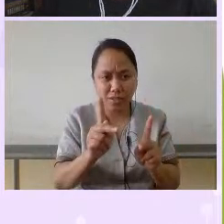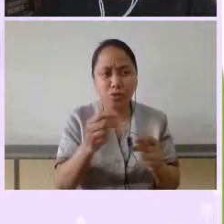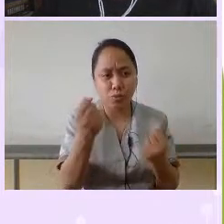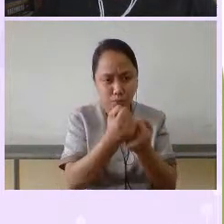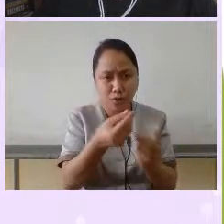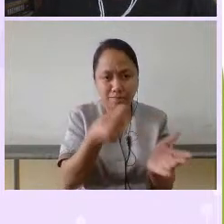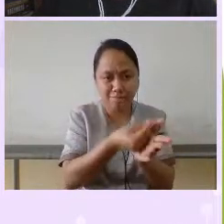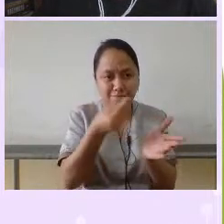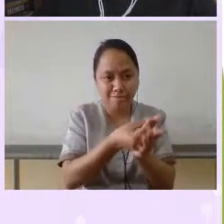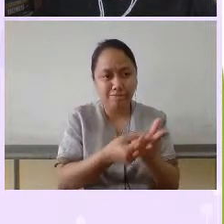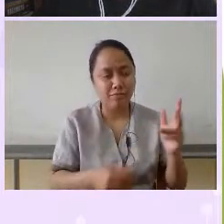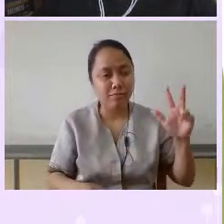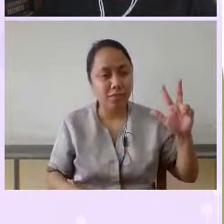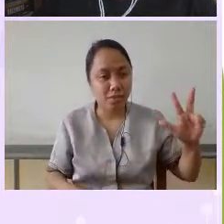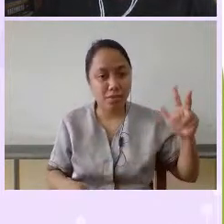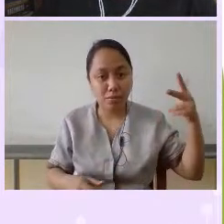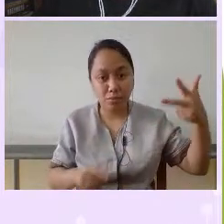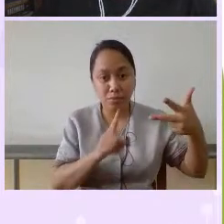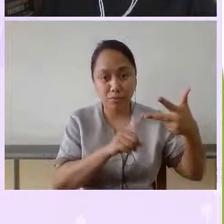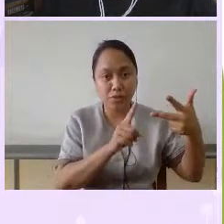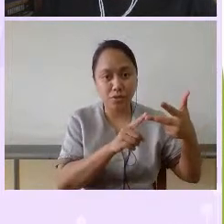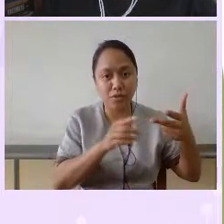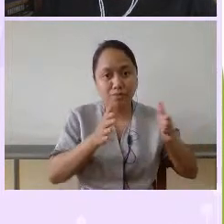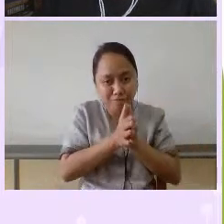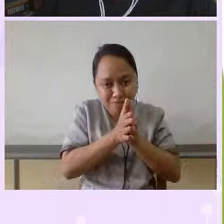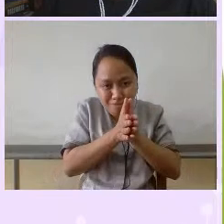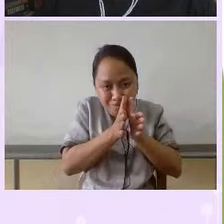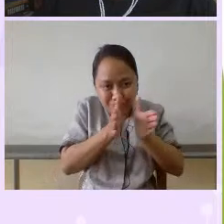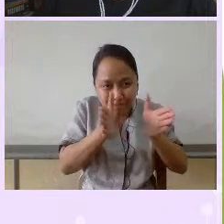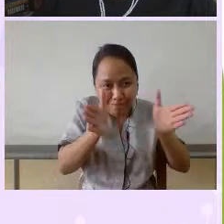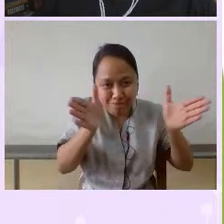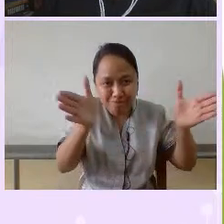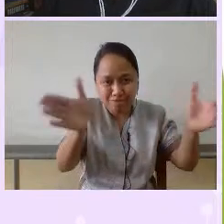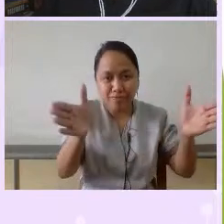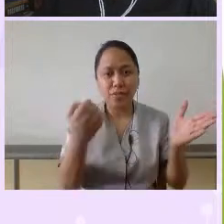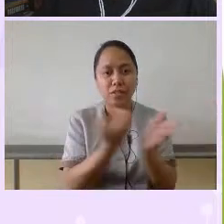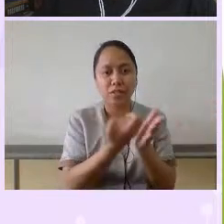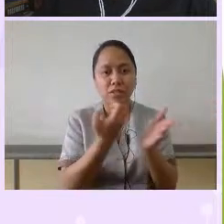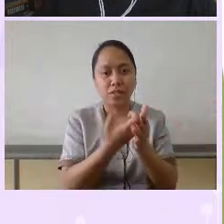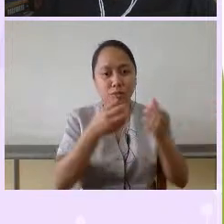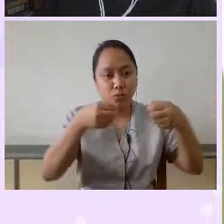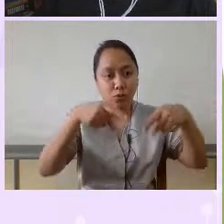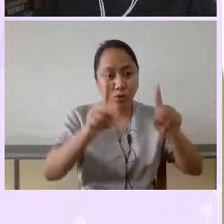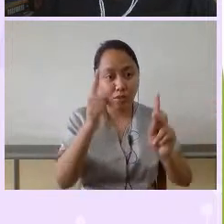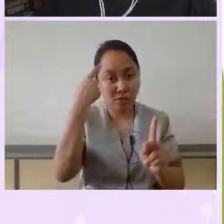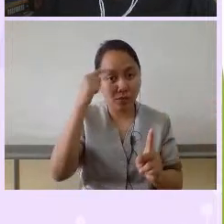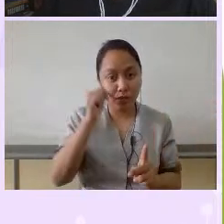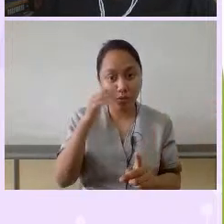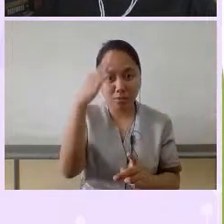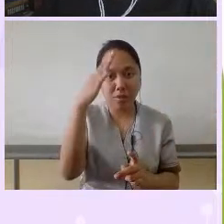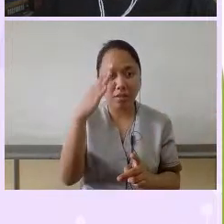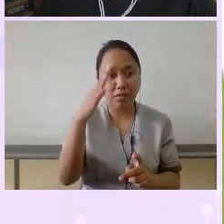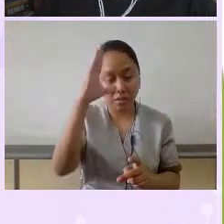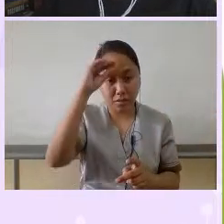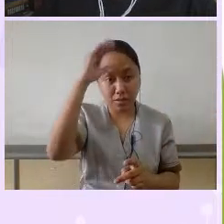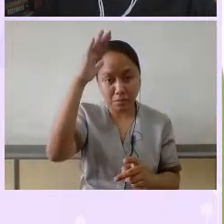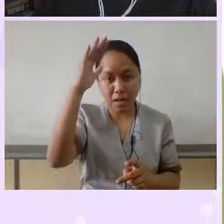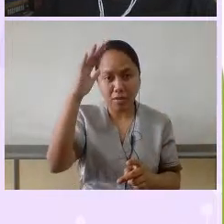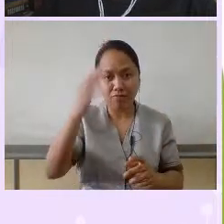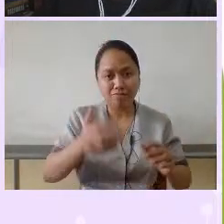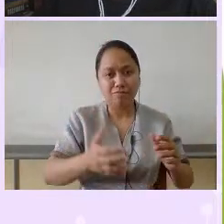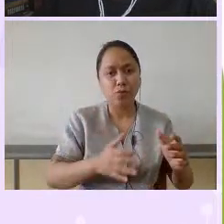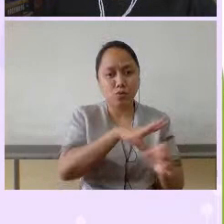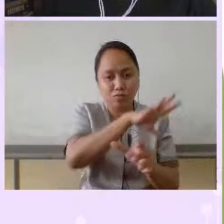clients natin, expanded economic opportunities for women and men engaged in producing and